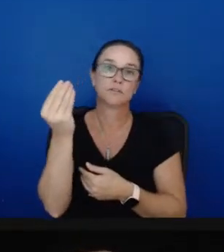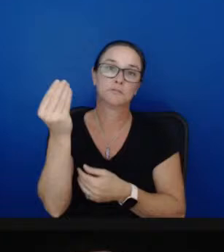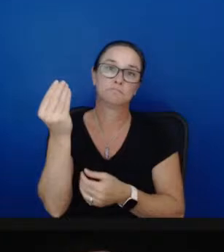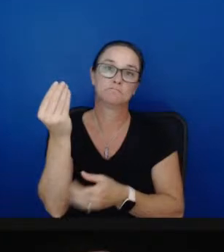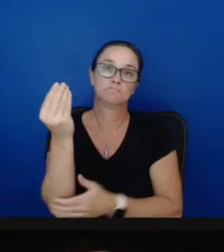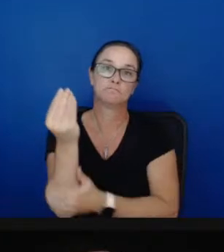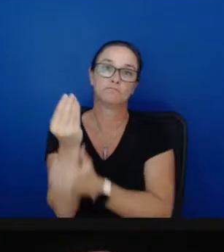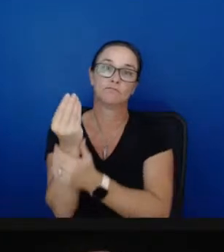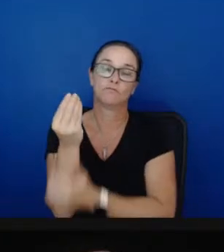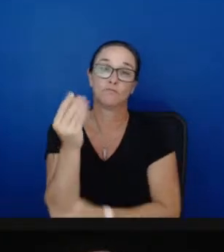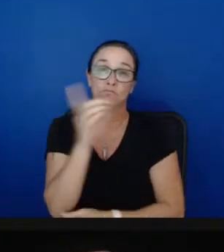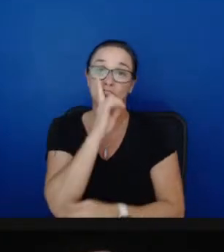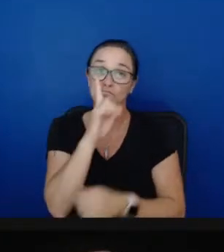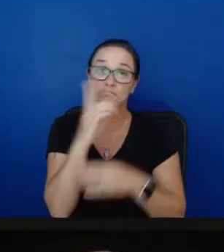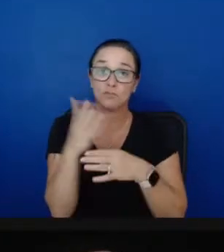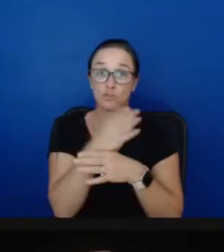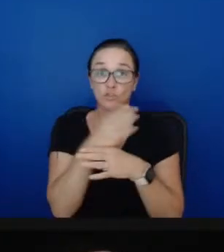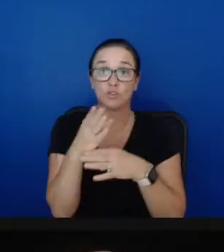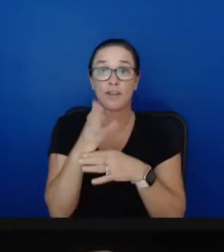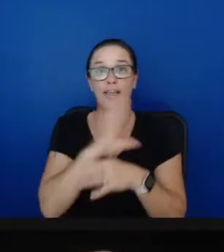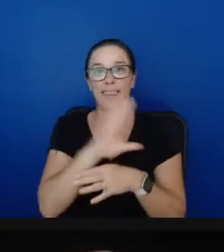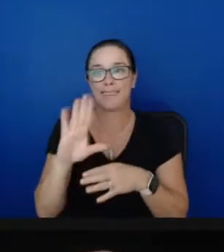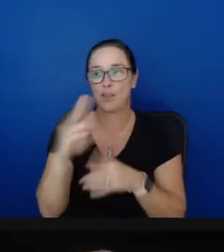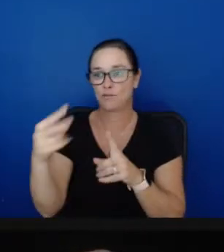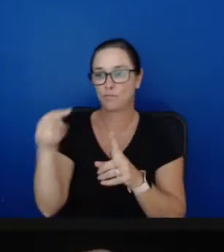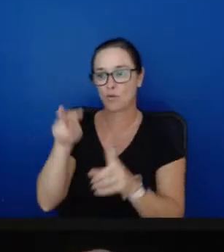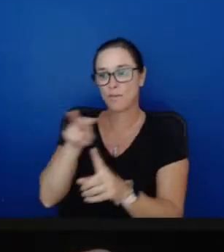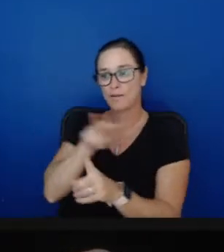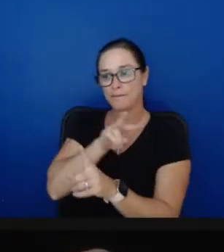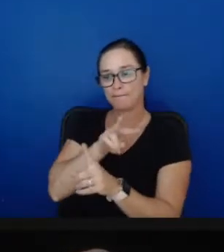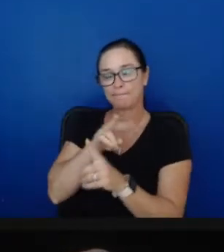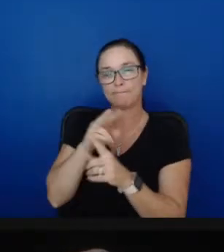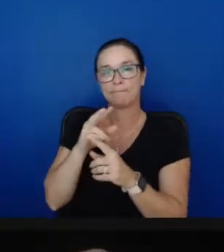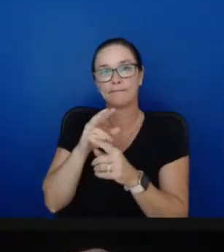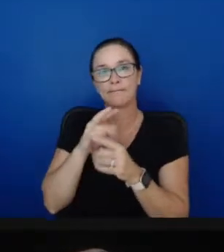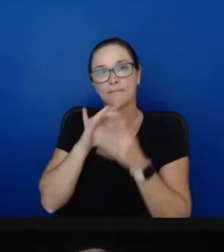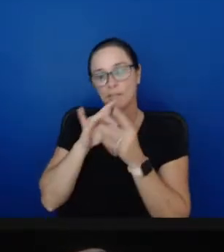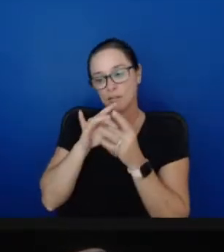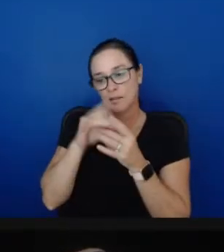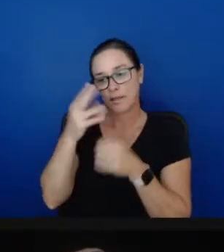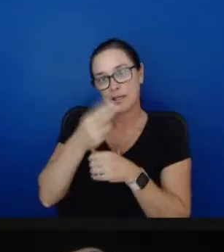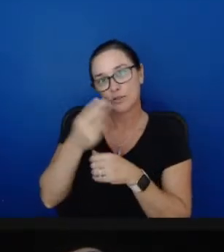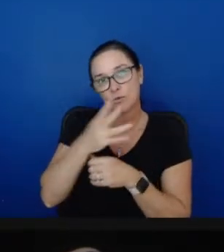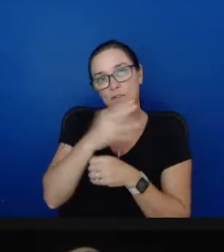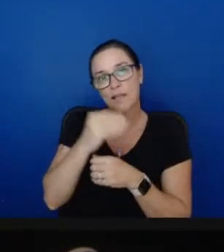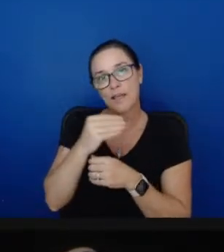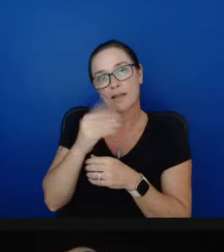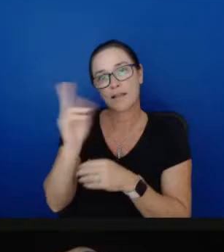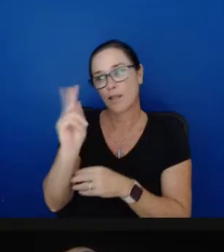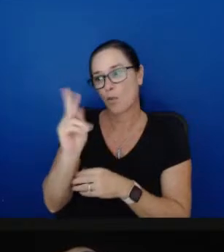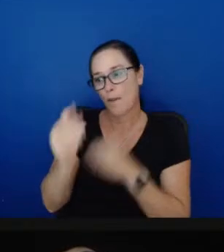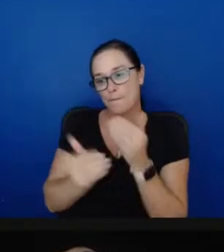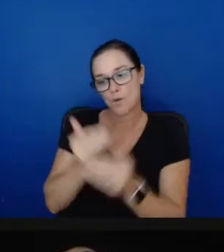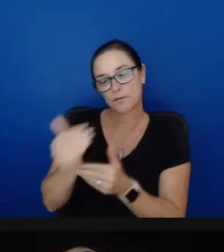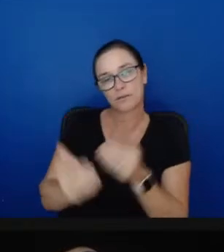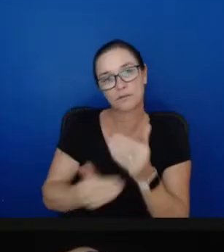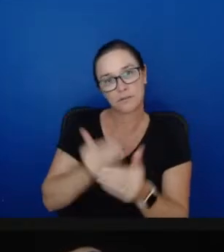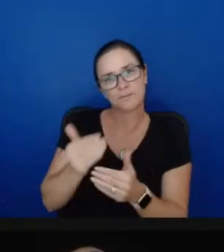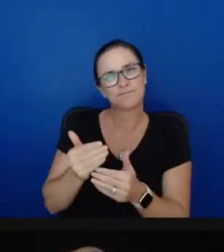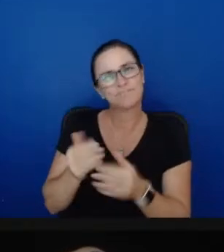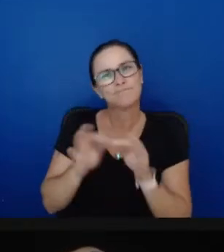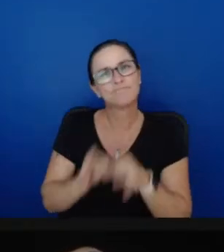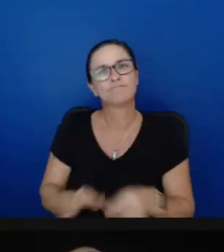really share their perspectives of the history and processes of Kilauea, right? And it's really important